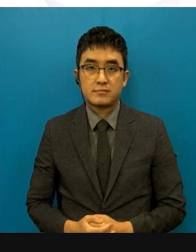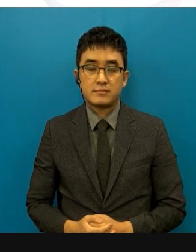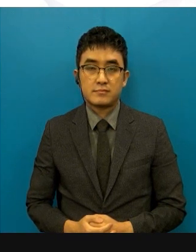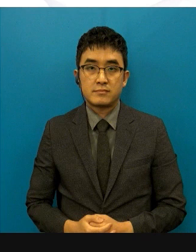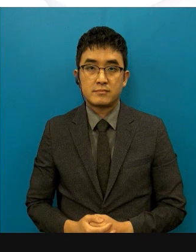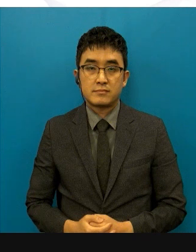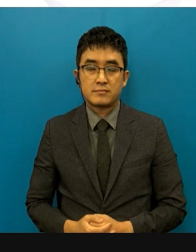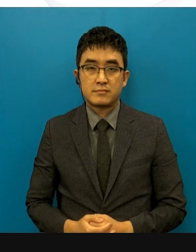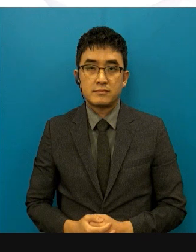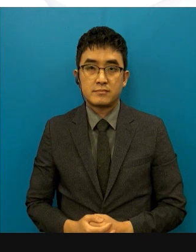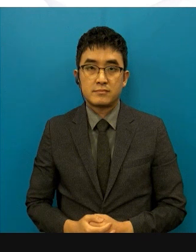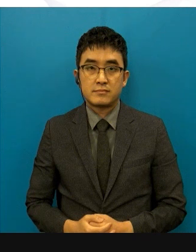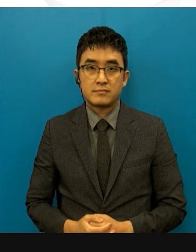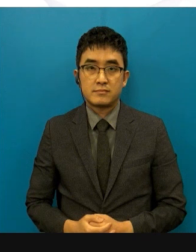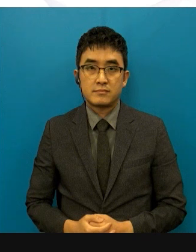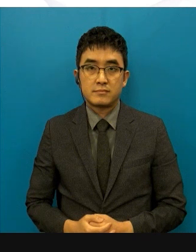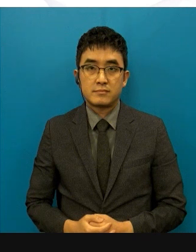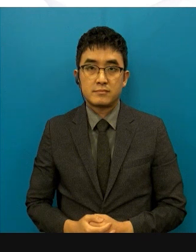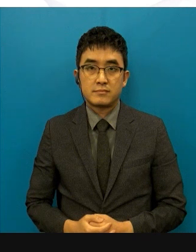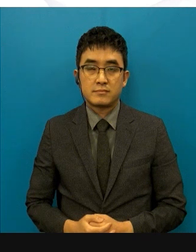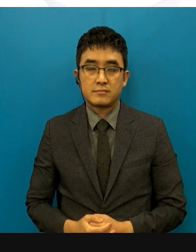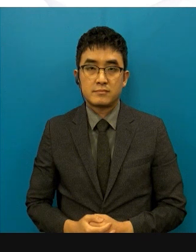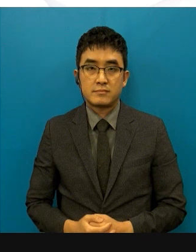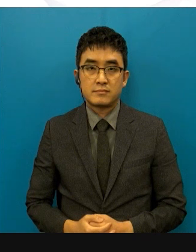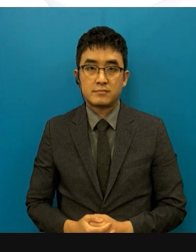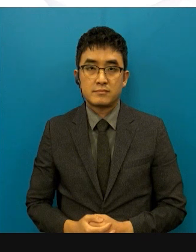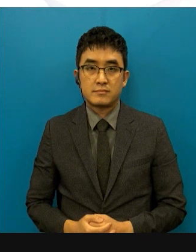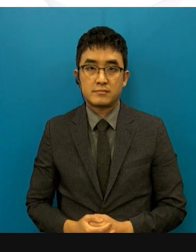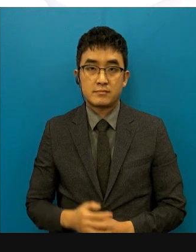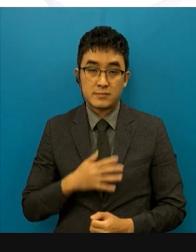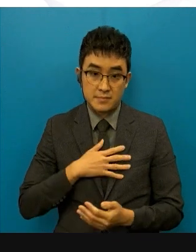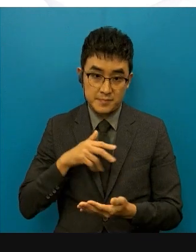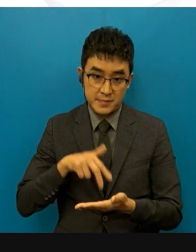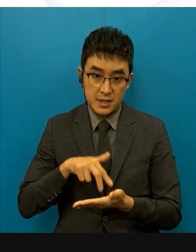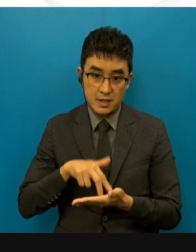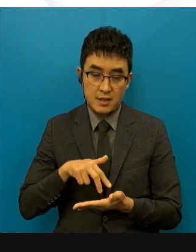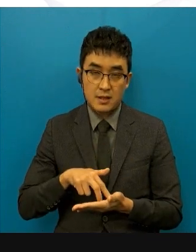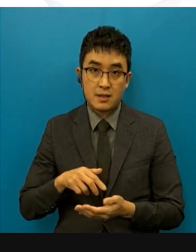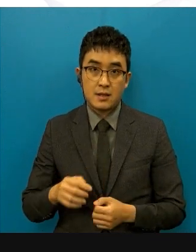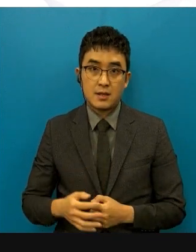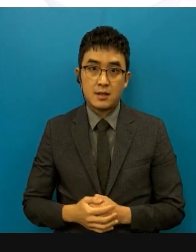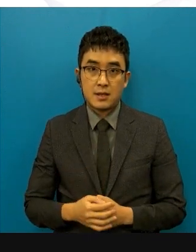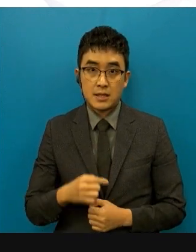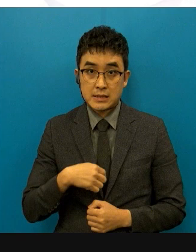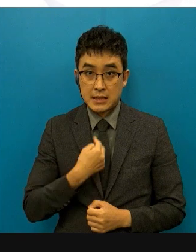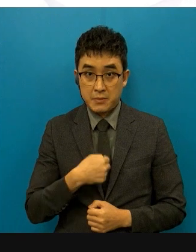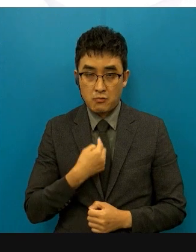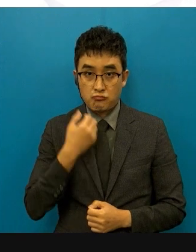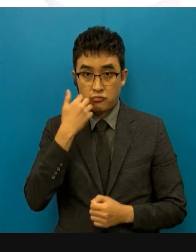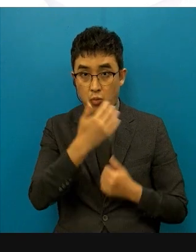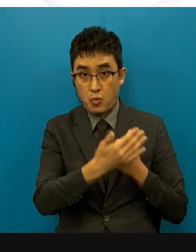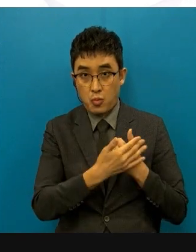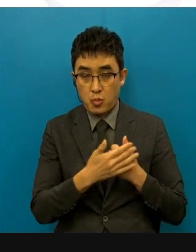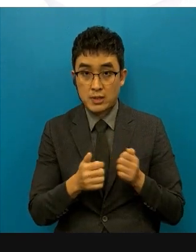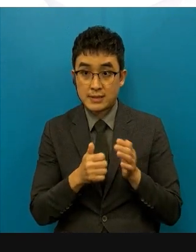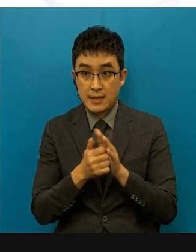attitude toward legislation of euthanasia of assisted suicide, but